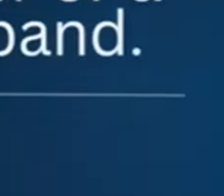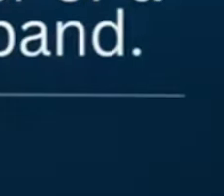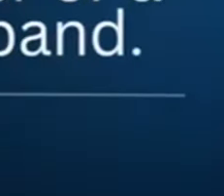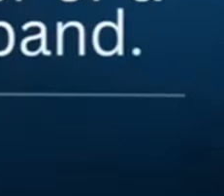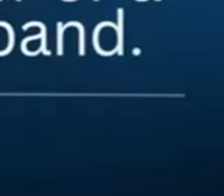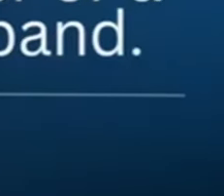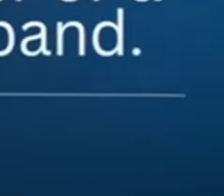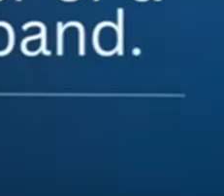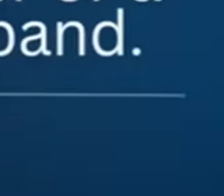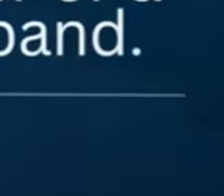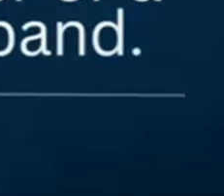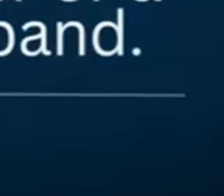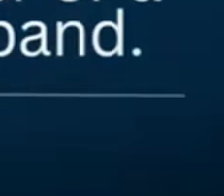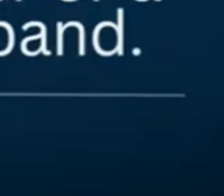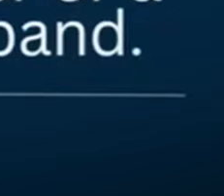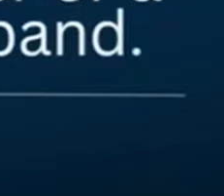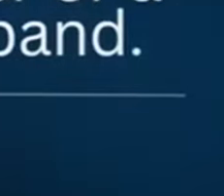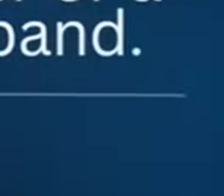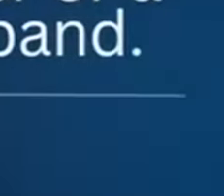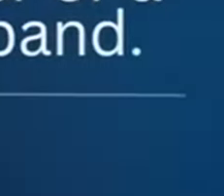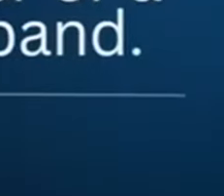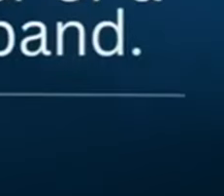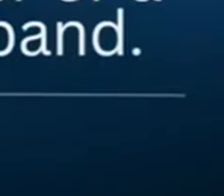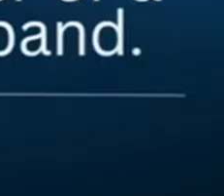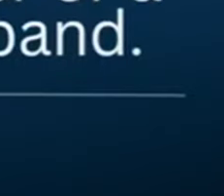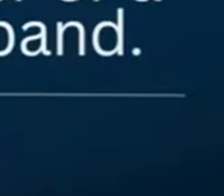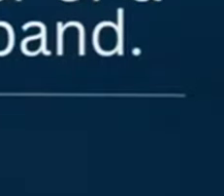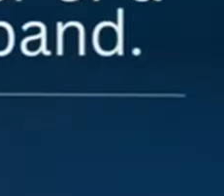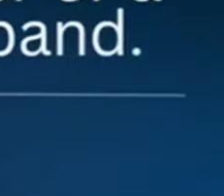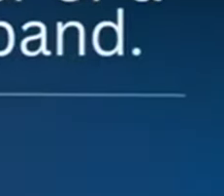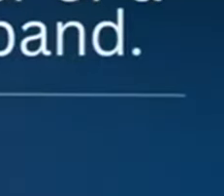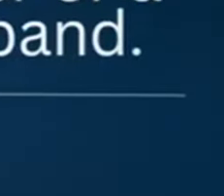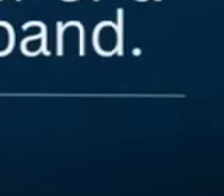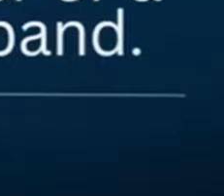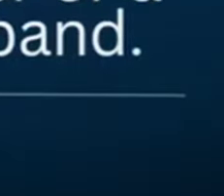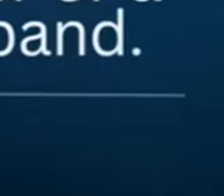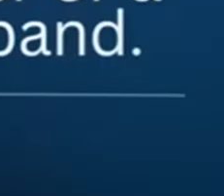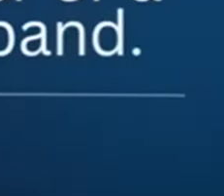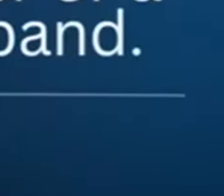your decision can have a ripple effect on the constituents